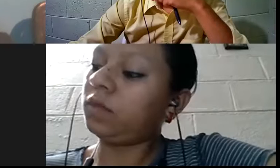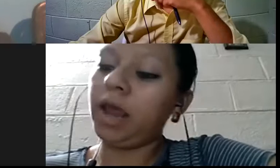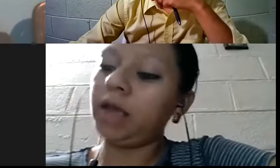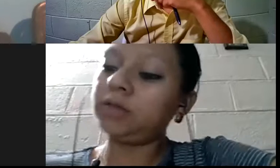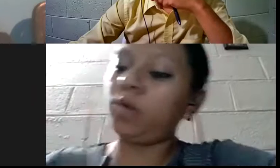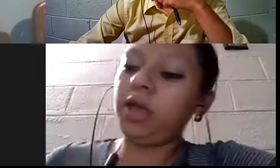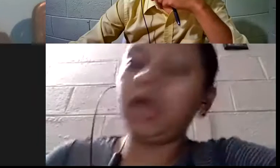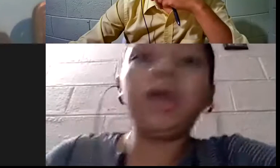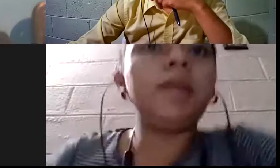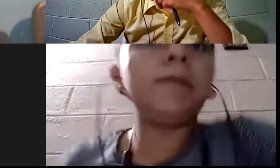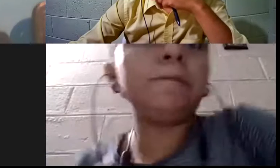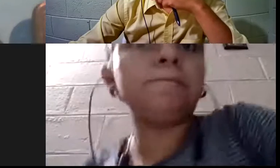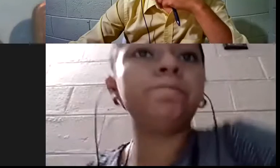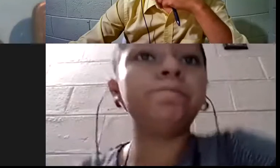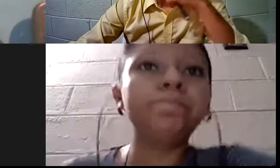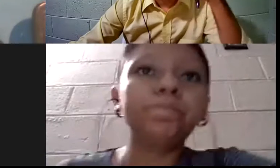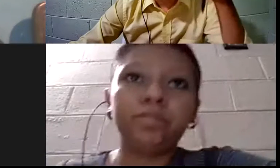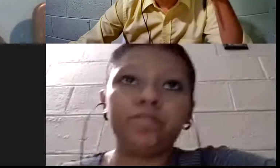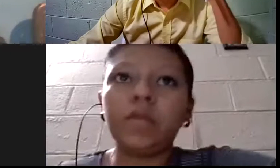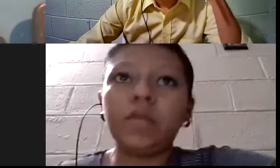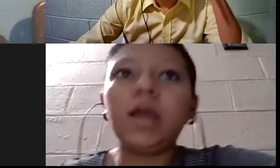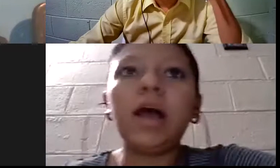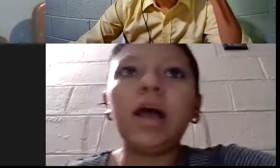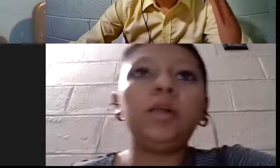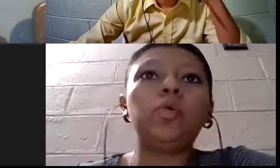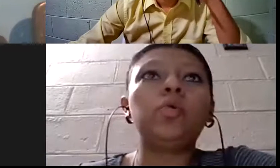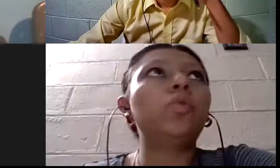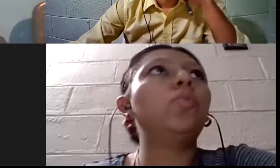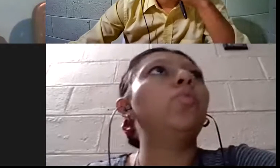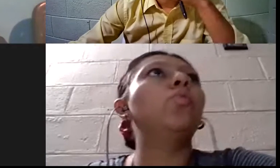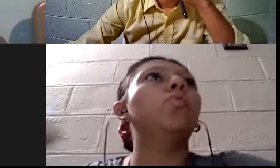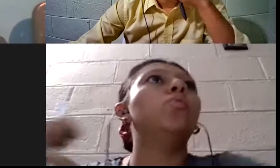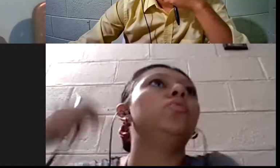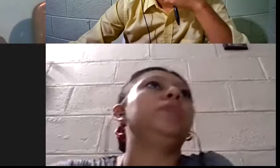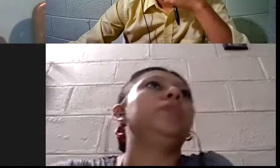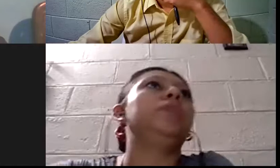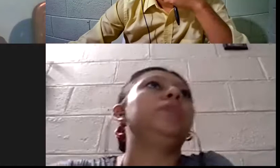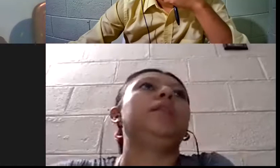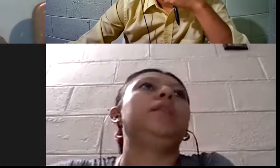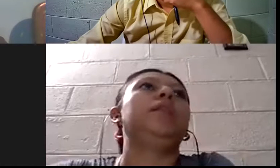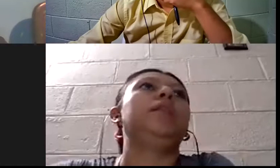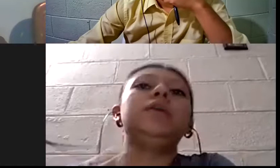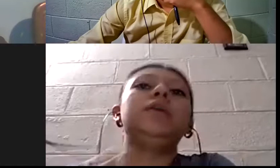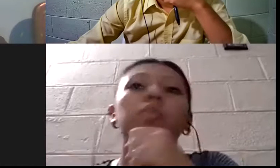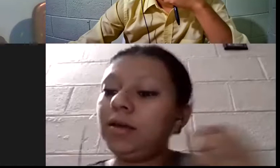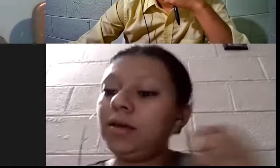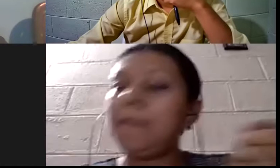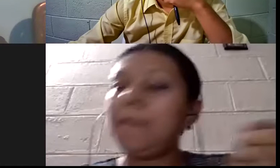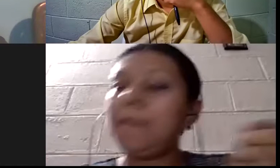the next weekend. No, week, next week. The next week.